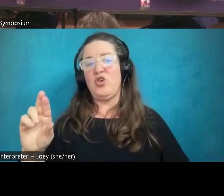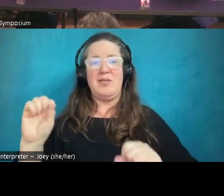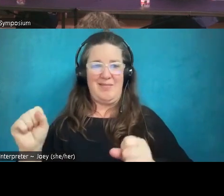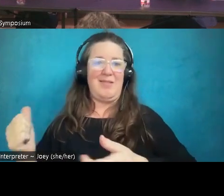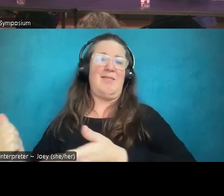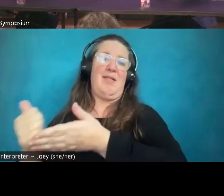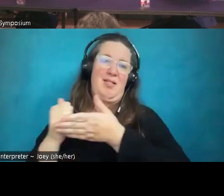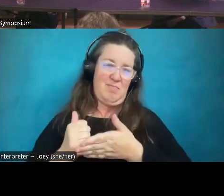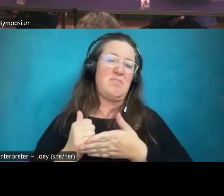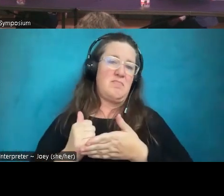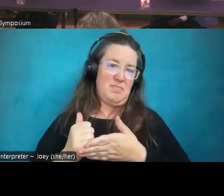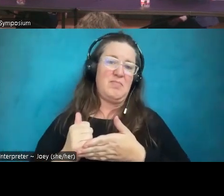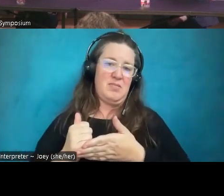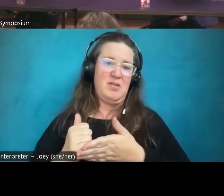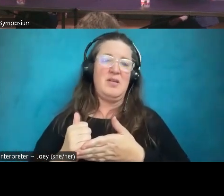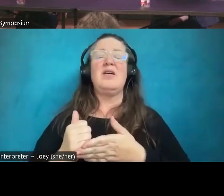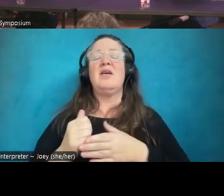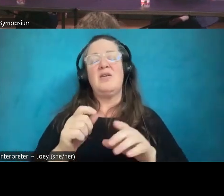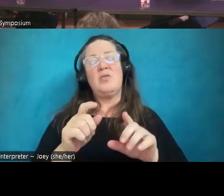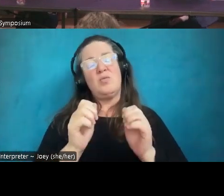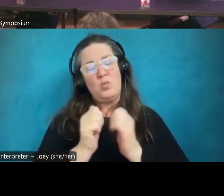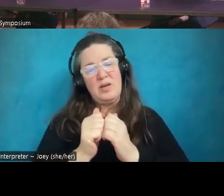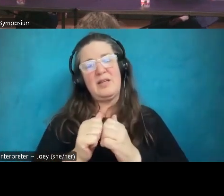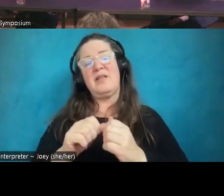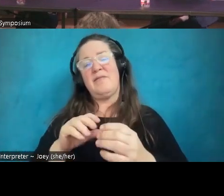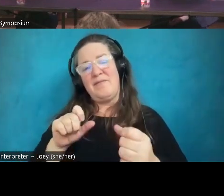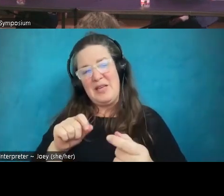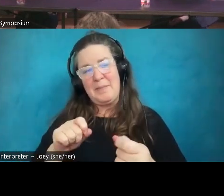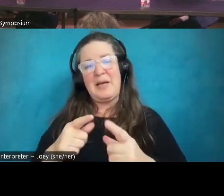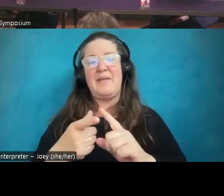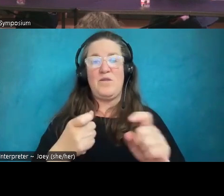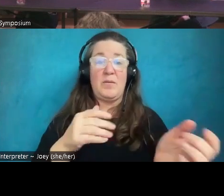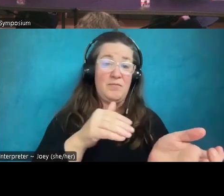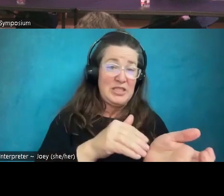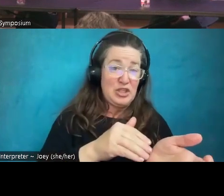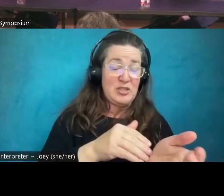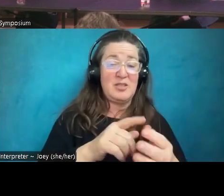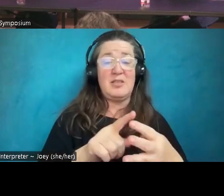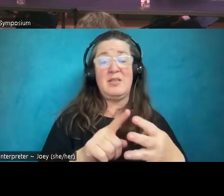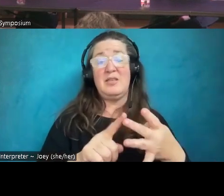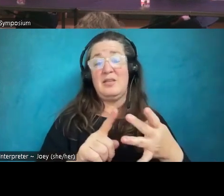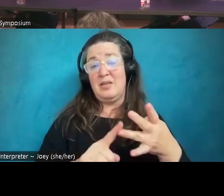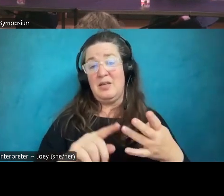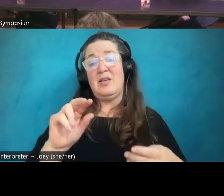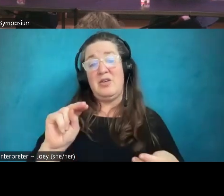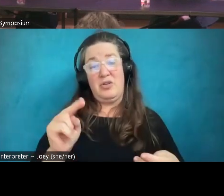input and data from neuropsych testing, and then communicate as a liaison between the medical professionals and your